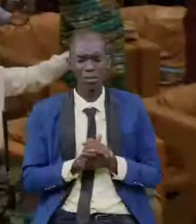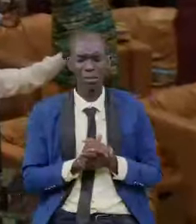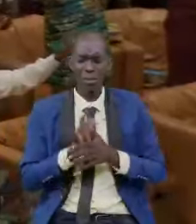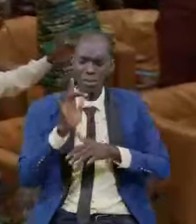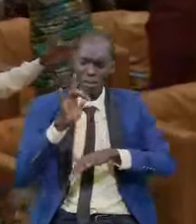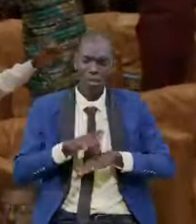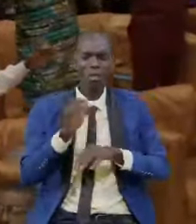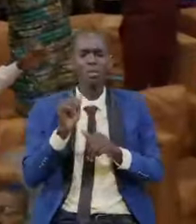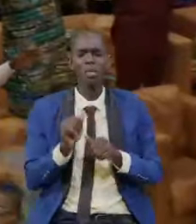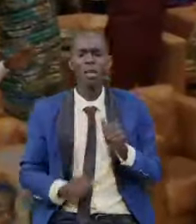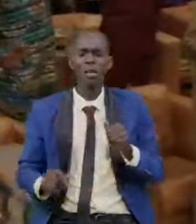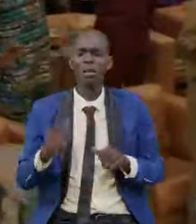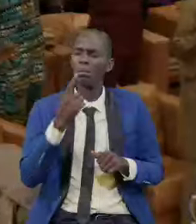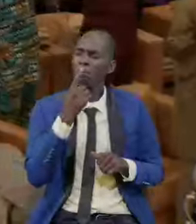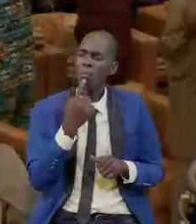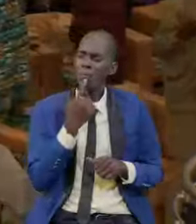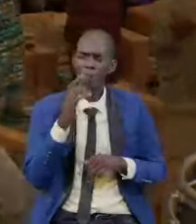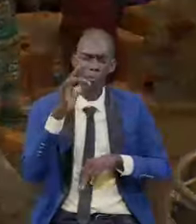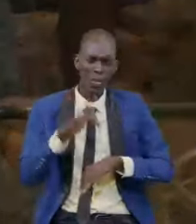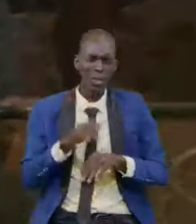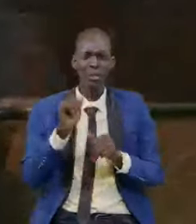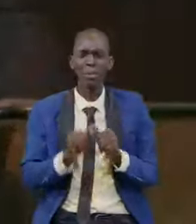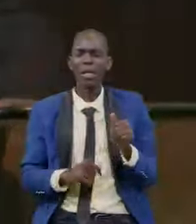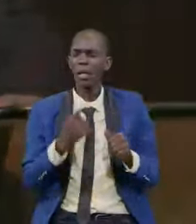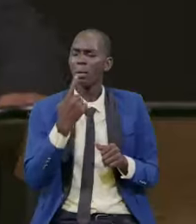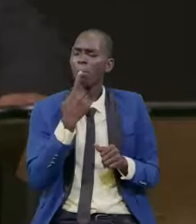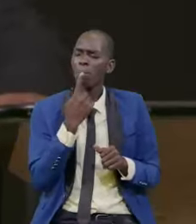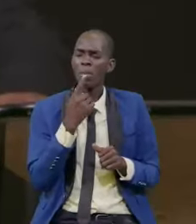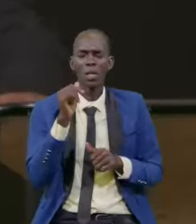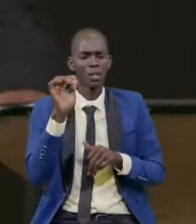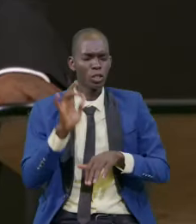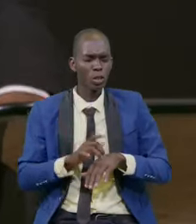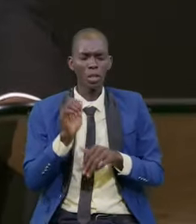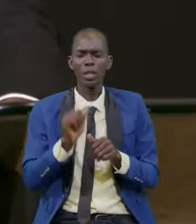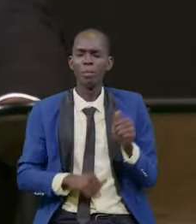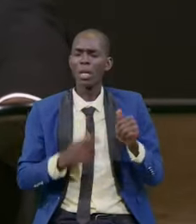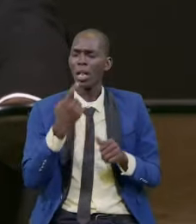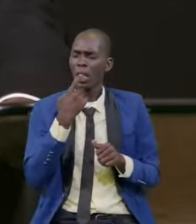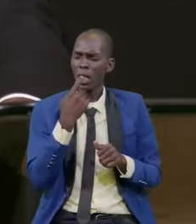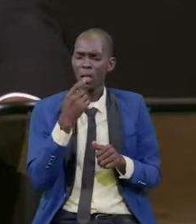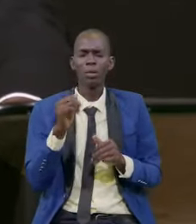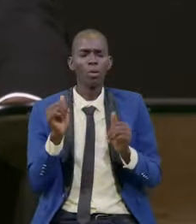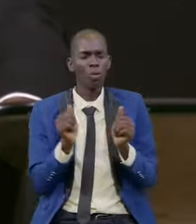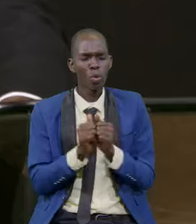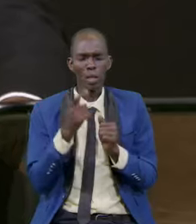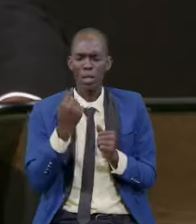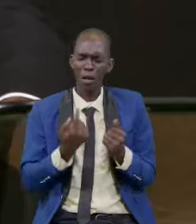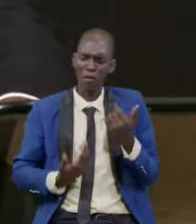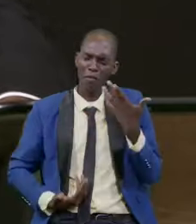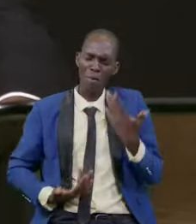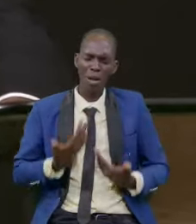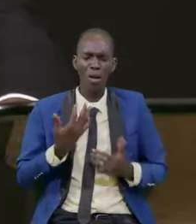Touch every lip, touch every mouth, touch every tongue with the fire